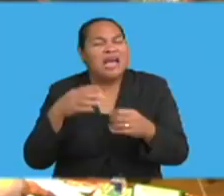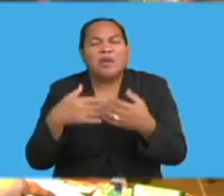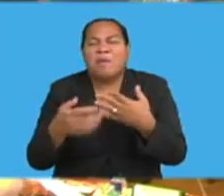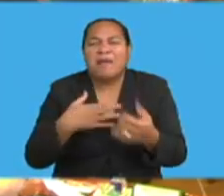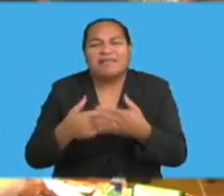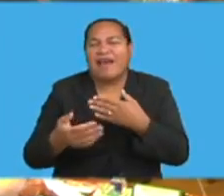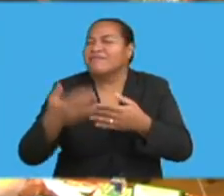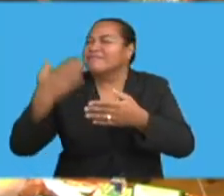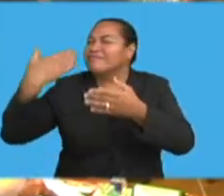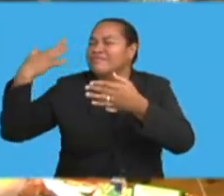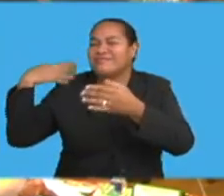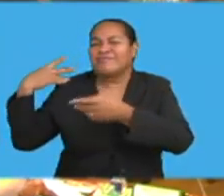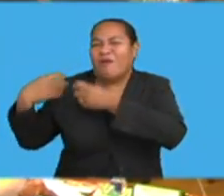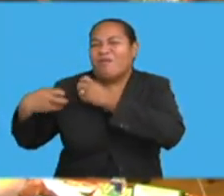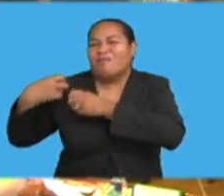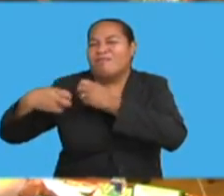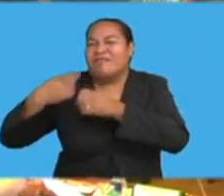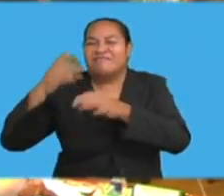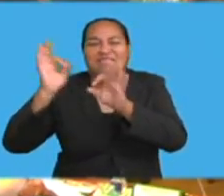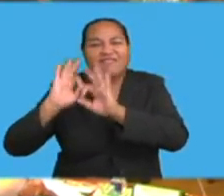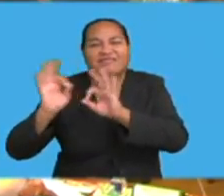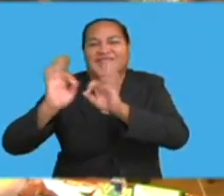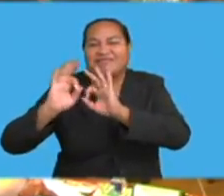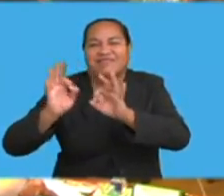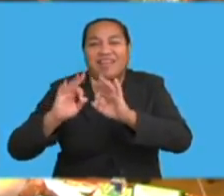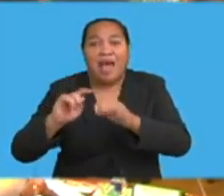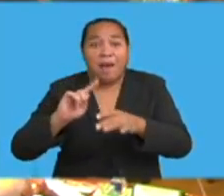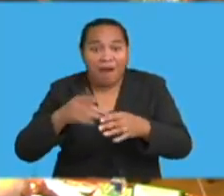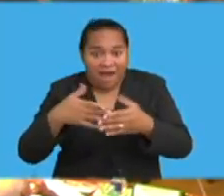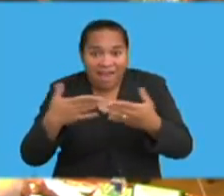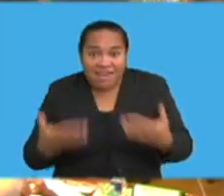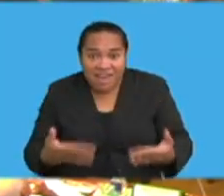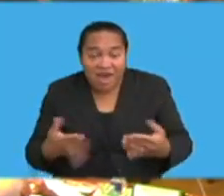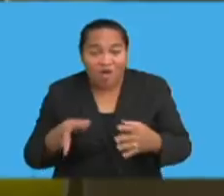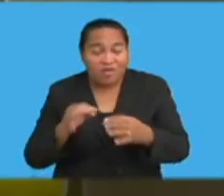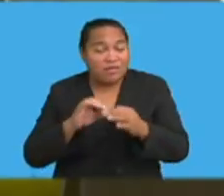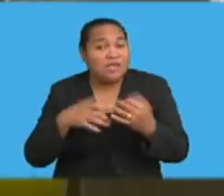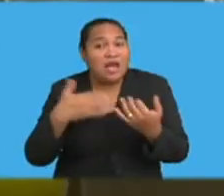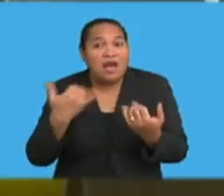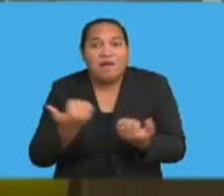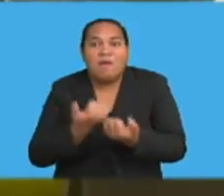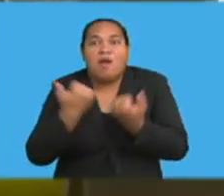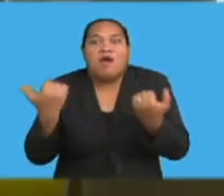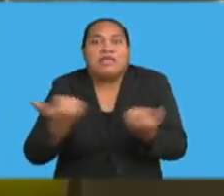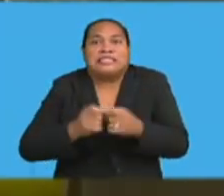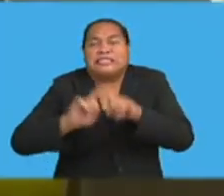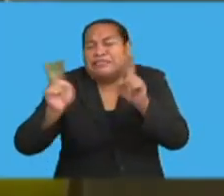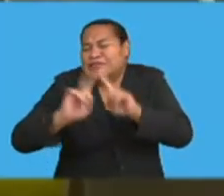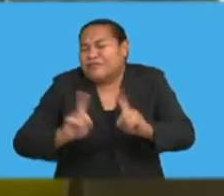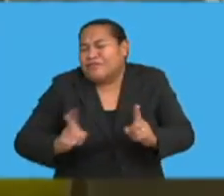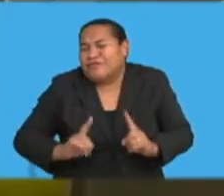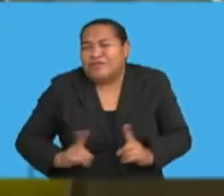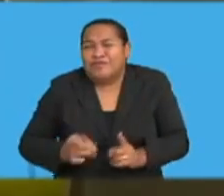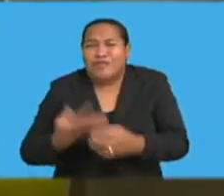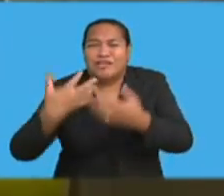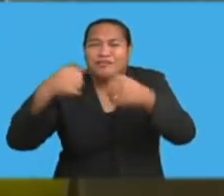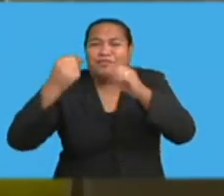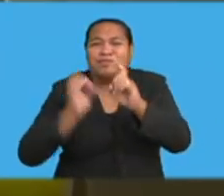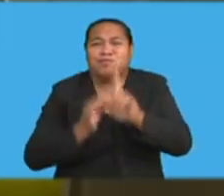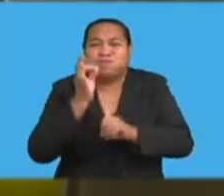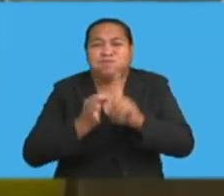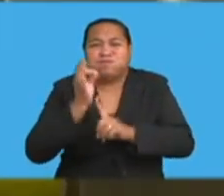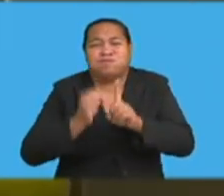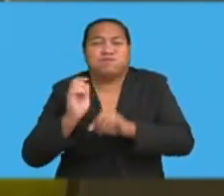yell, the reality is there is unprecedented capital infrastructure development under the Beni Marama government and the Fiji First